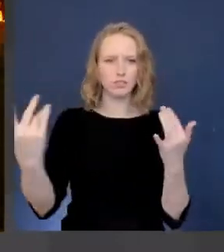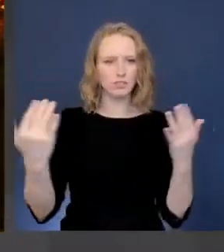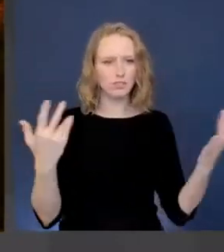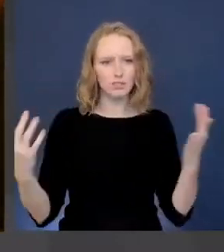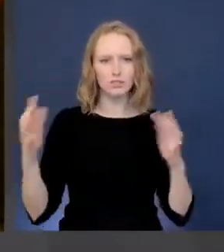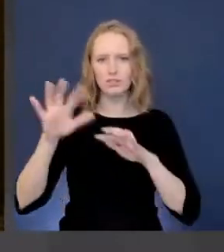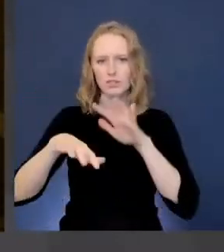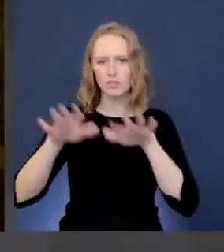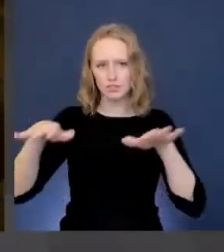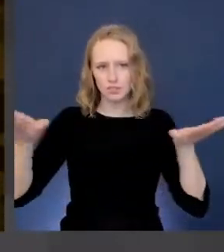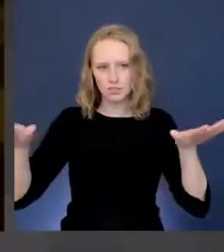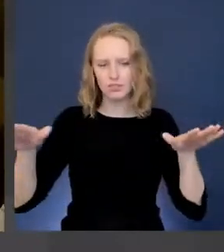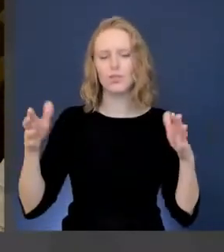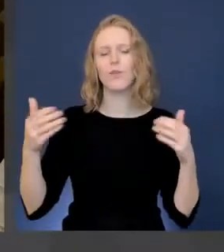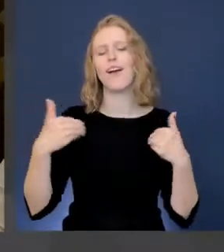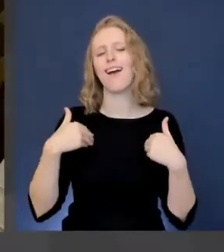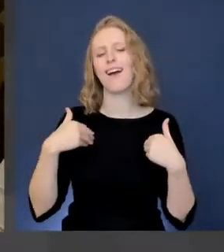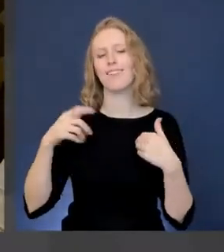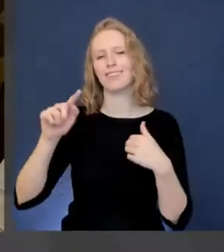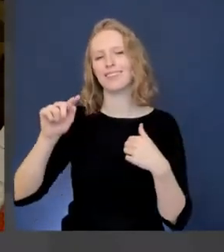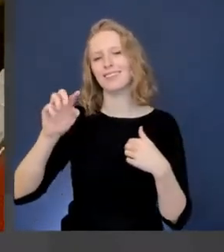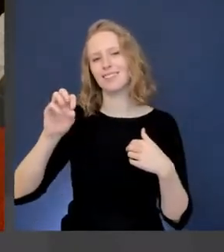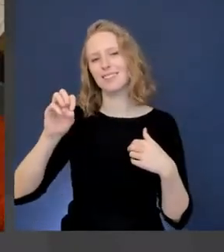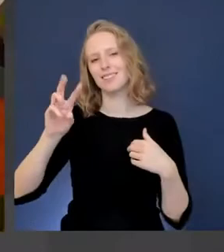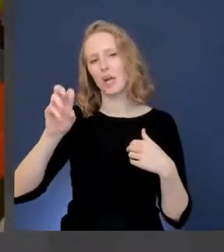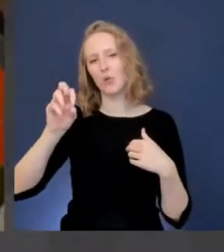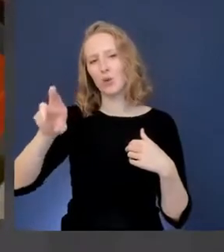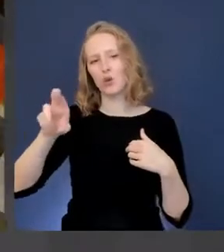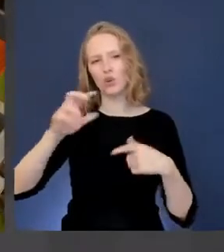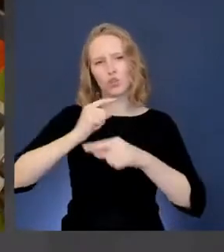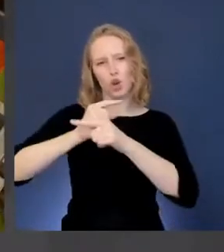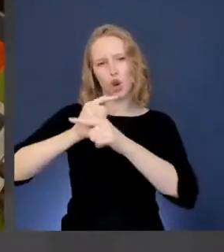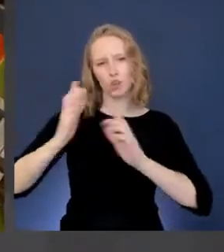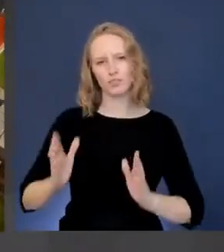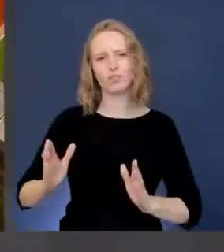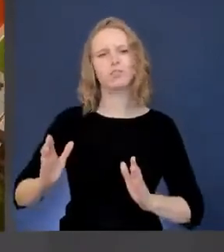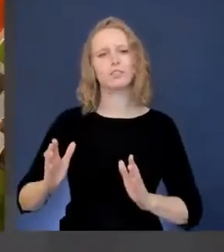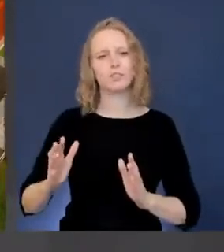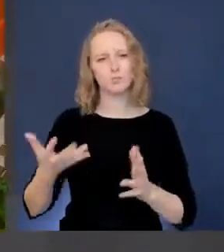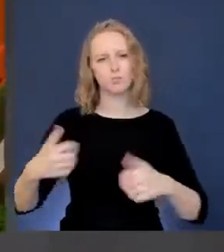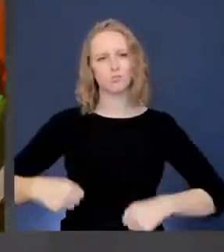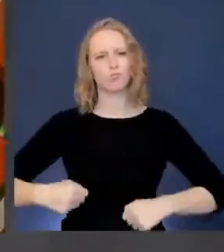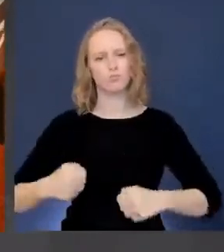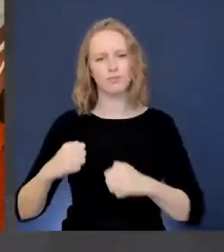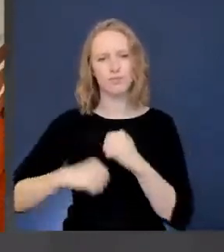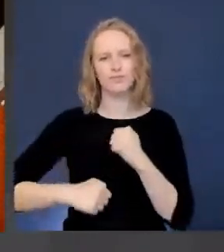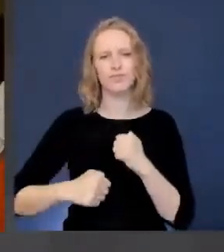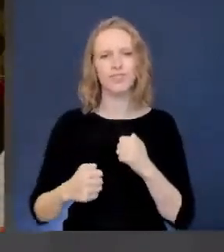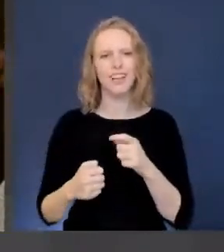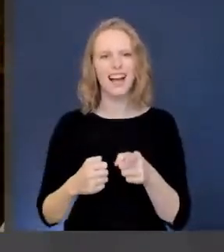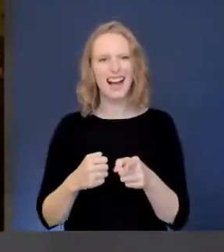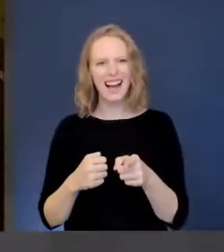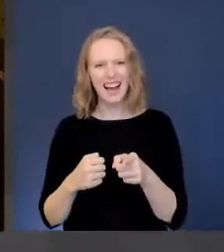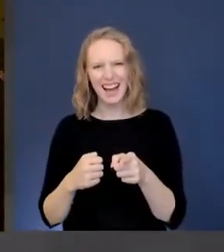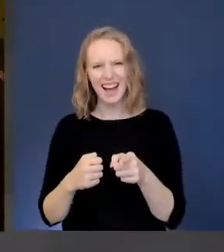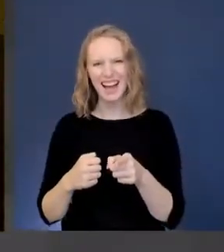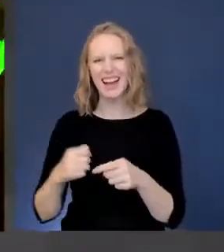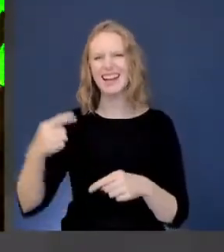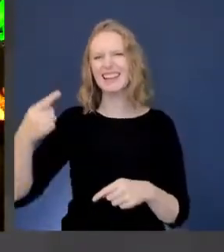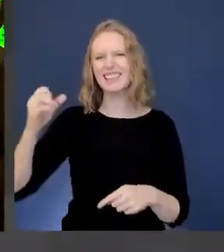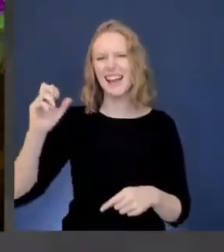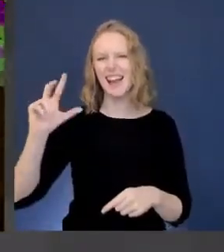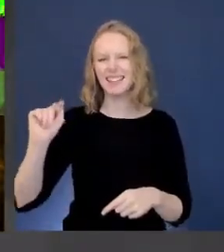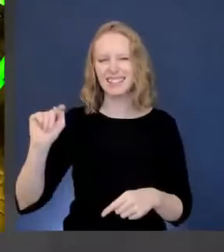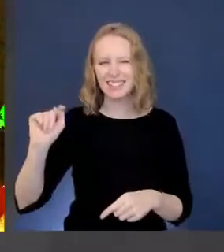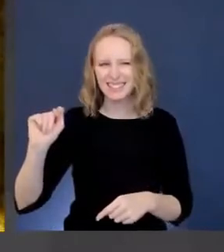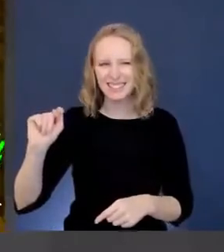which are extremely bulky guards. We even have a guest in the mix, and JP